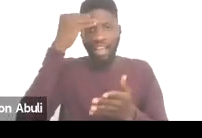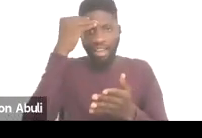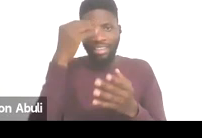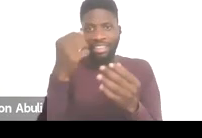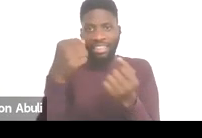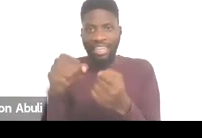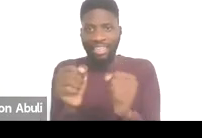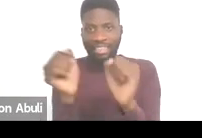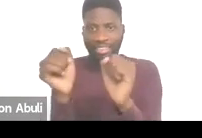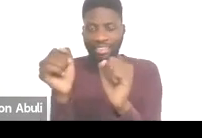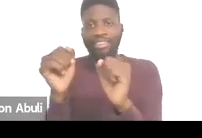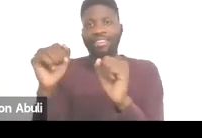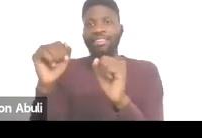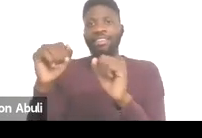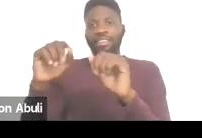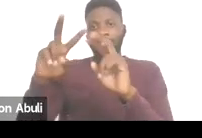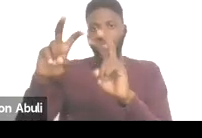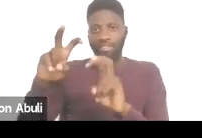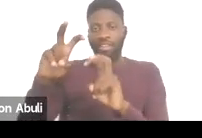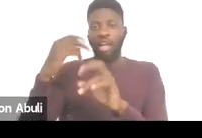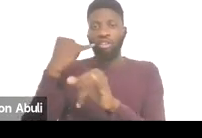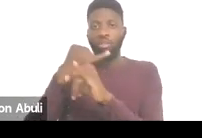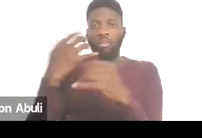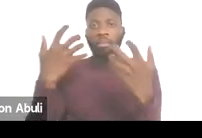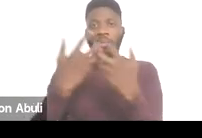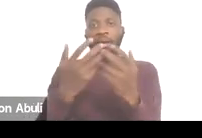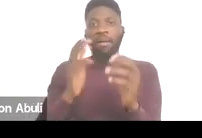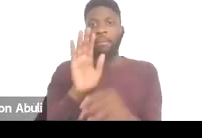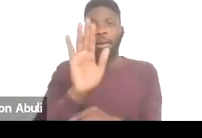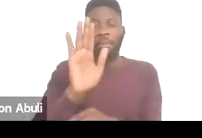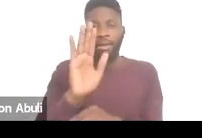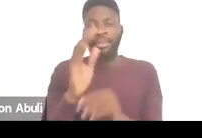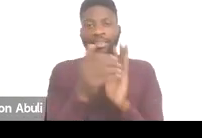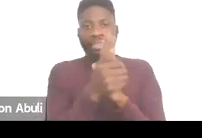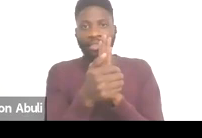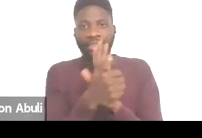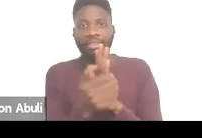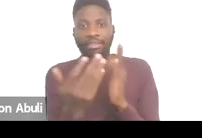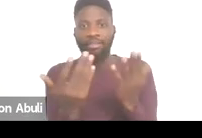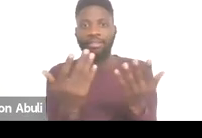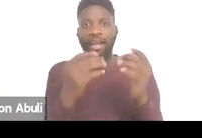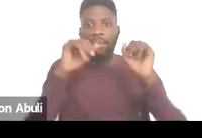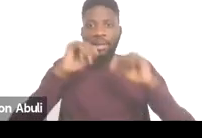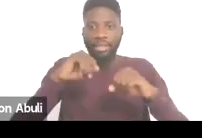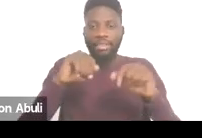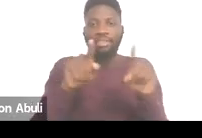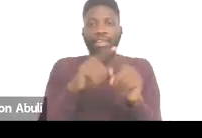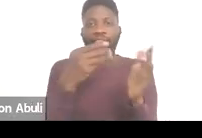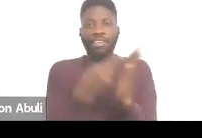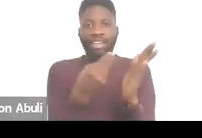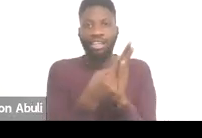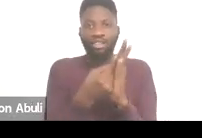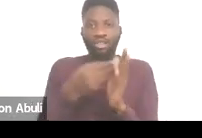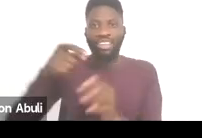a good match for your skills, abilities, and your financial needs. We have a lot